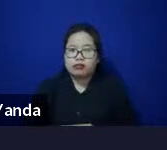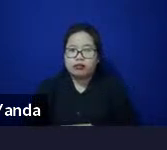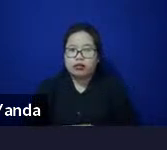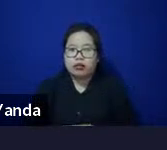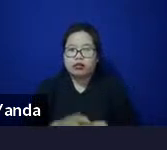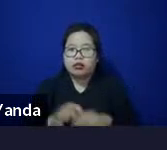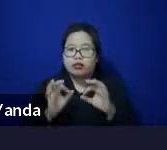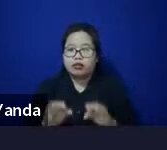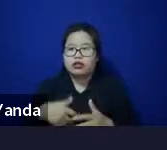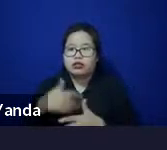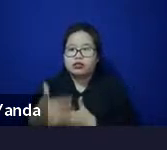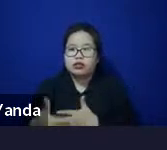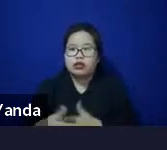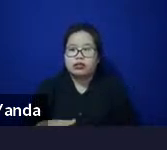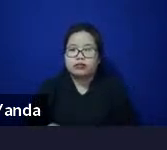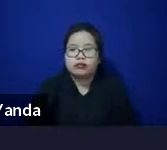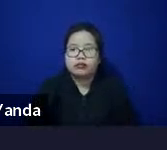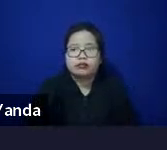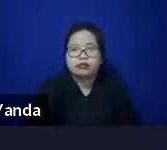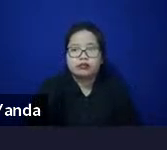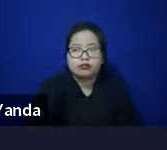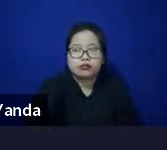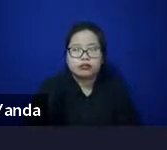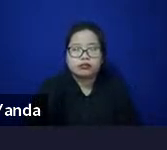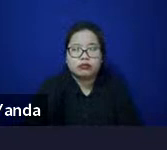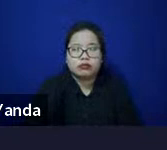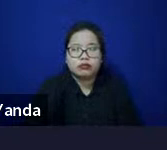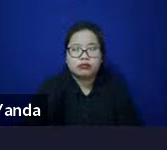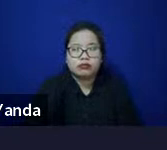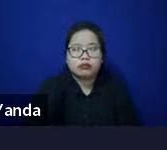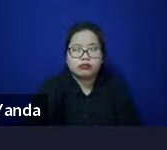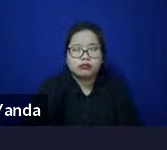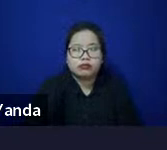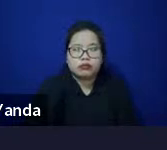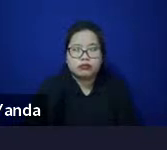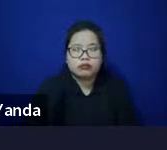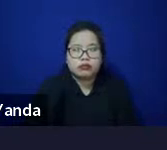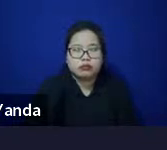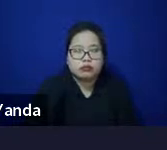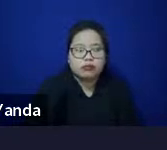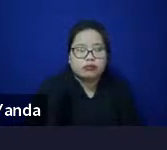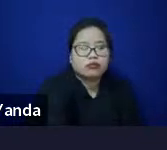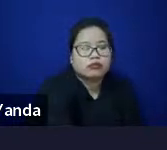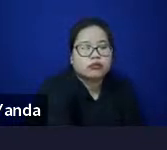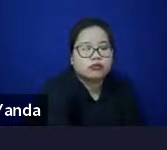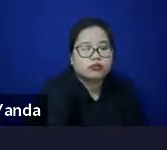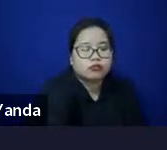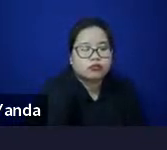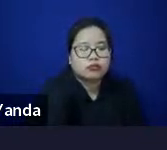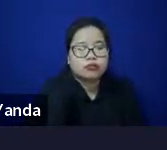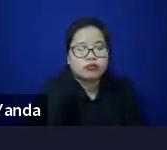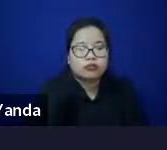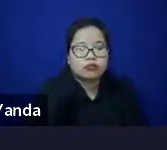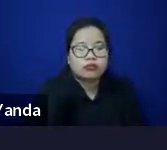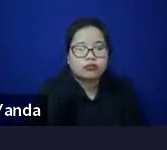Okay. Some of my things that I really enjoyed was